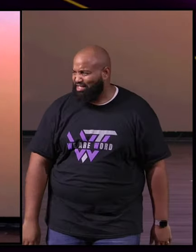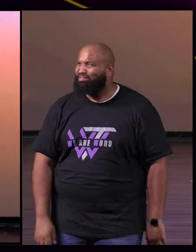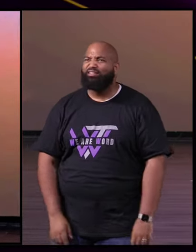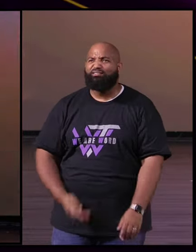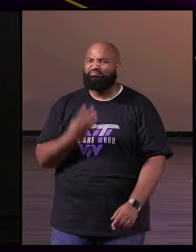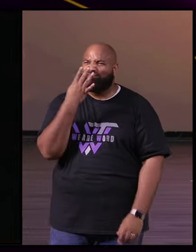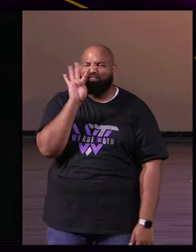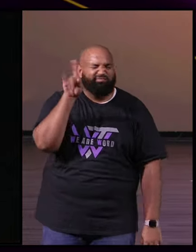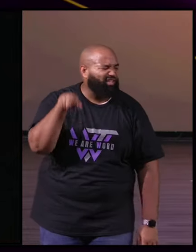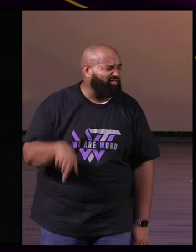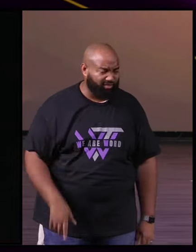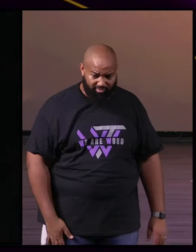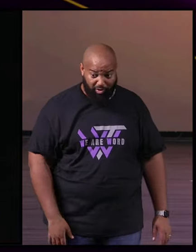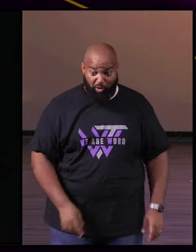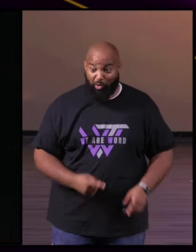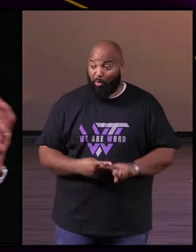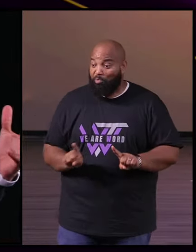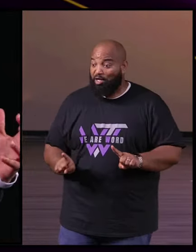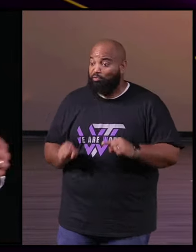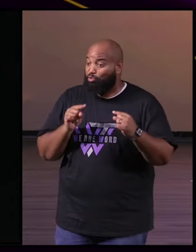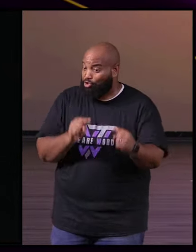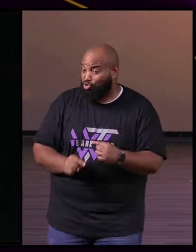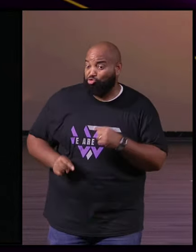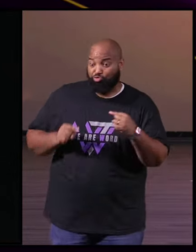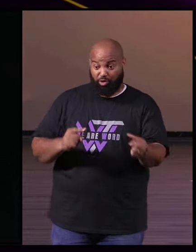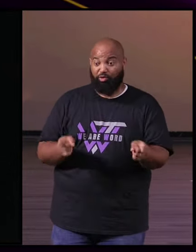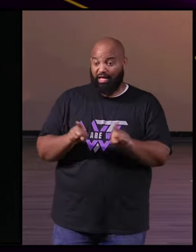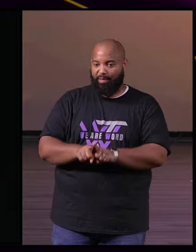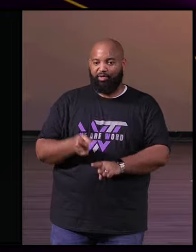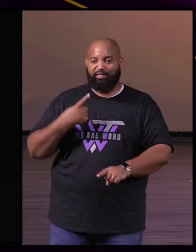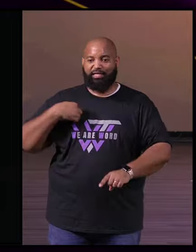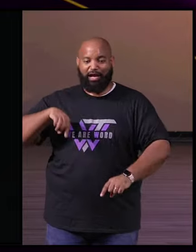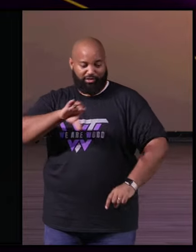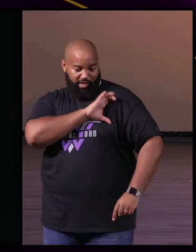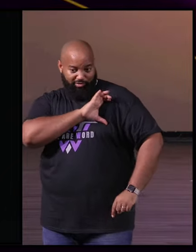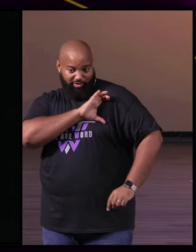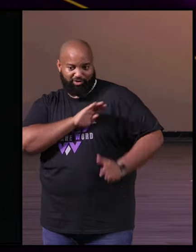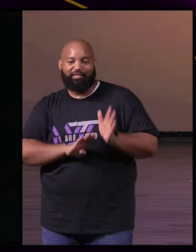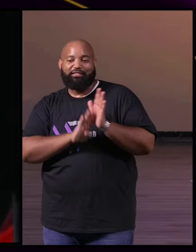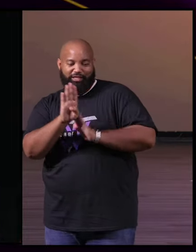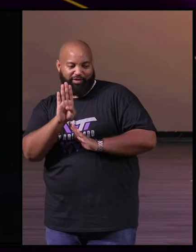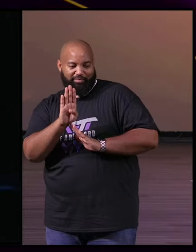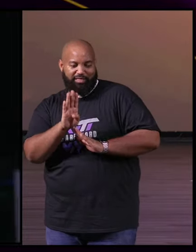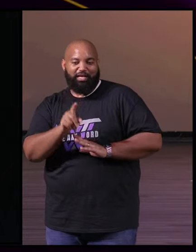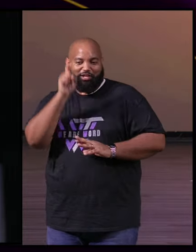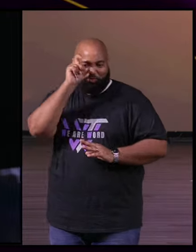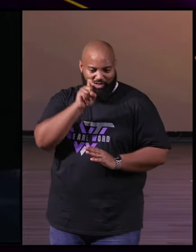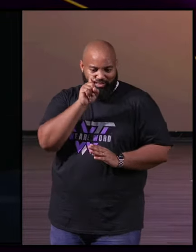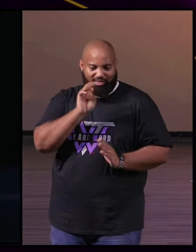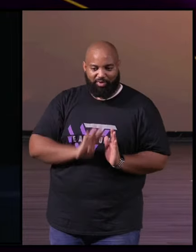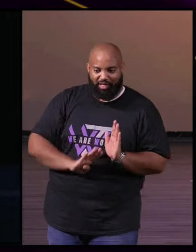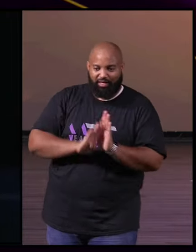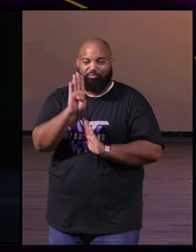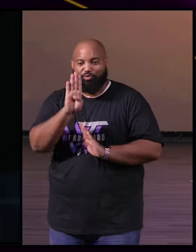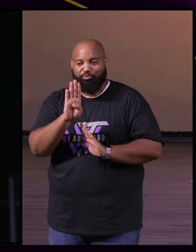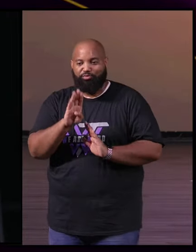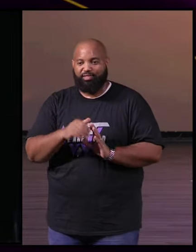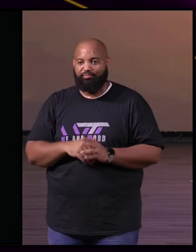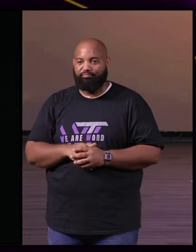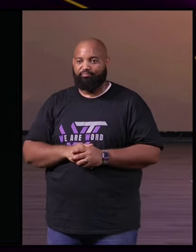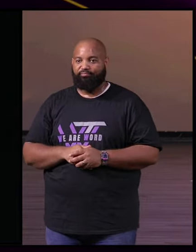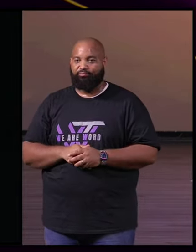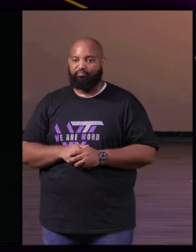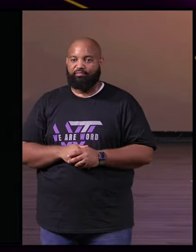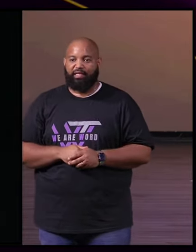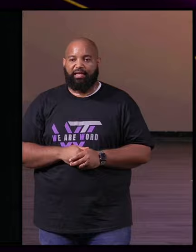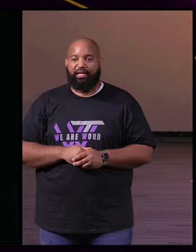They build your faith muscle. They build your wisdom. I wish I had. See, one of our problems, y'all, and I'm not trying to wish bad